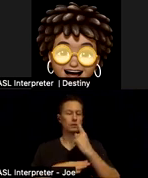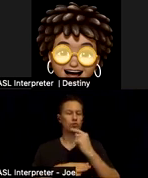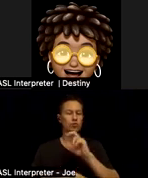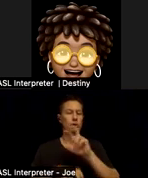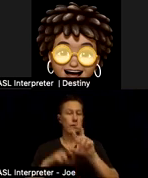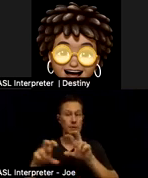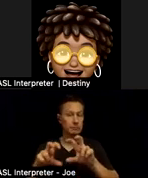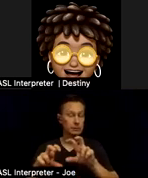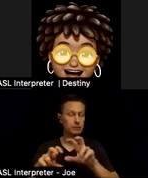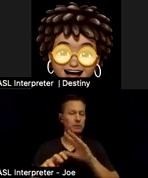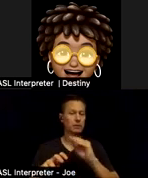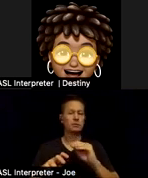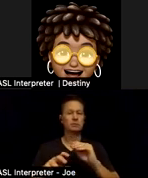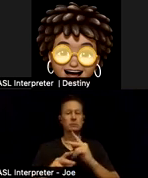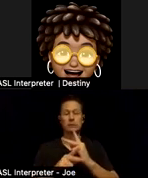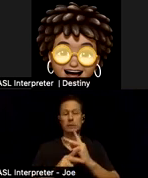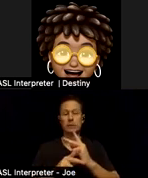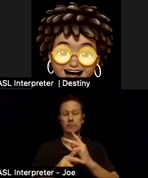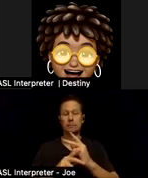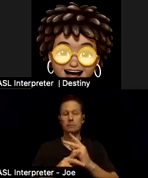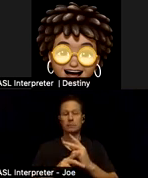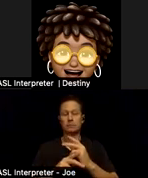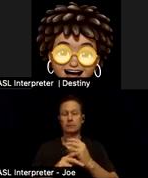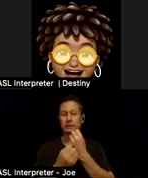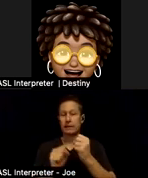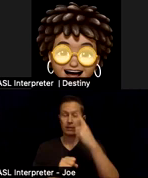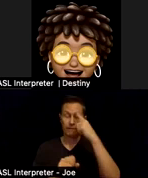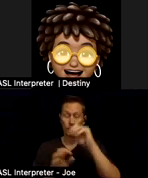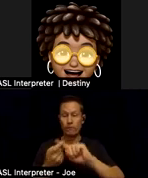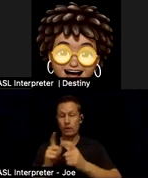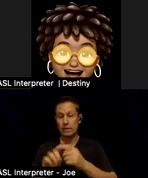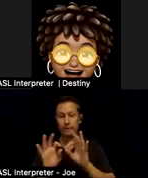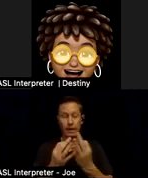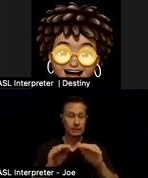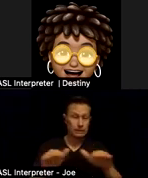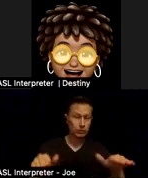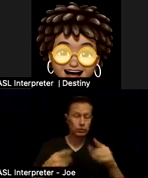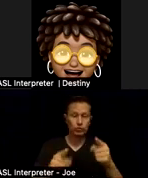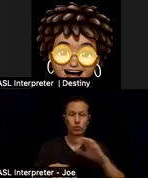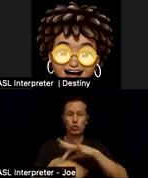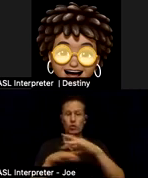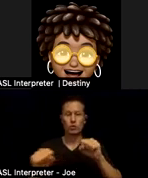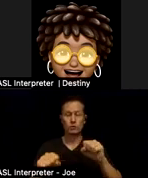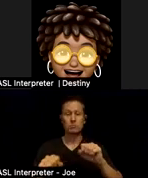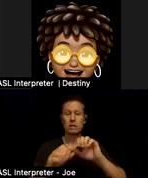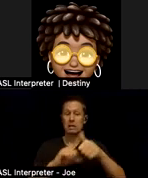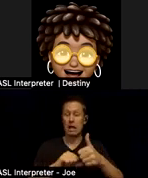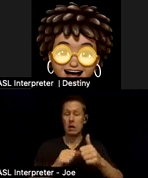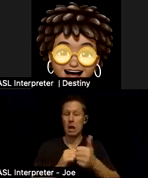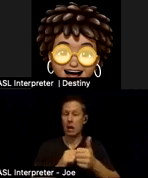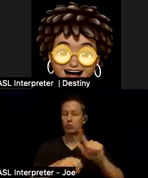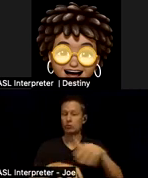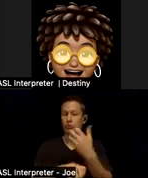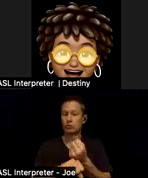It's keeping children safe and keeping you and your friends and family safe during an earthquake. So that's how you guys secure a giant flat